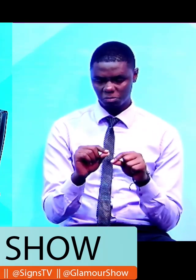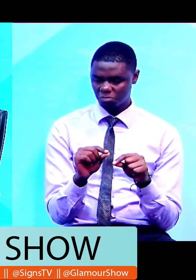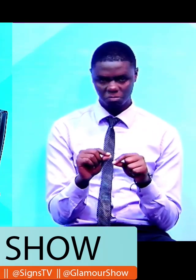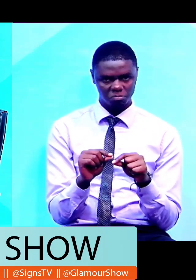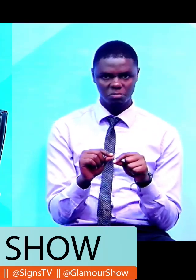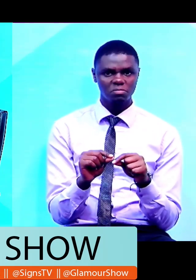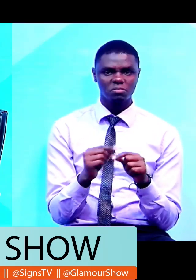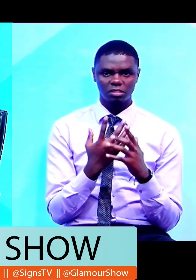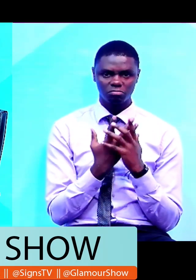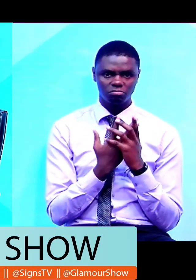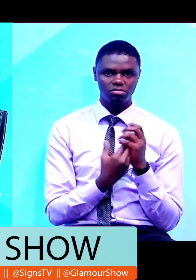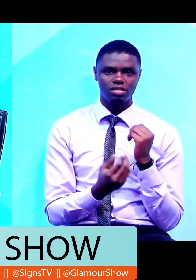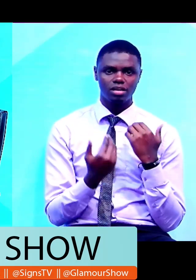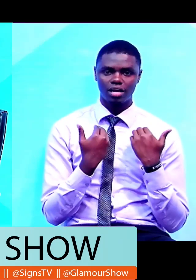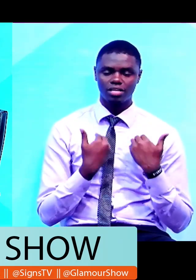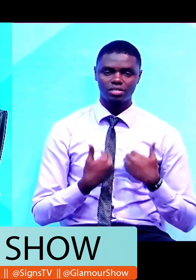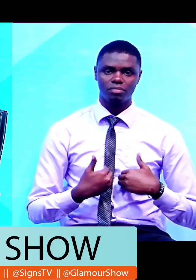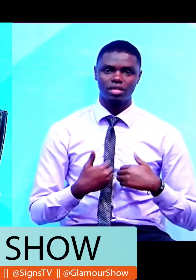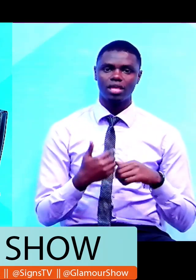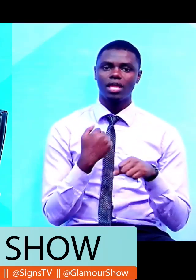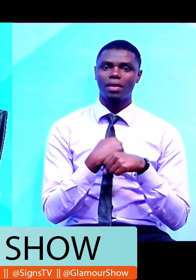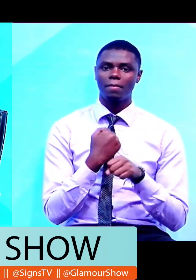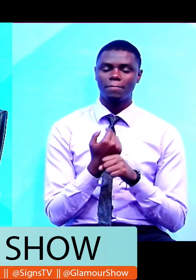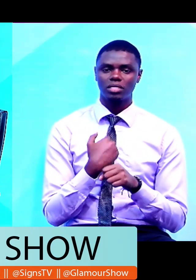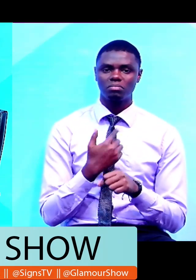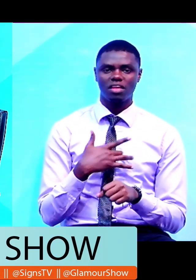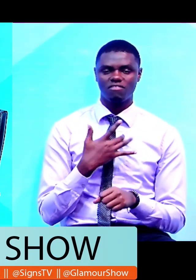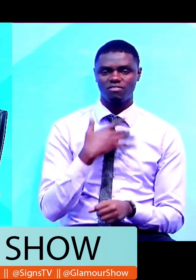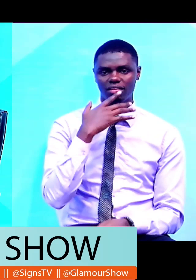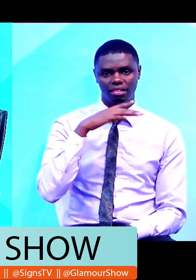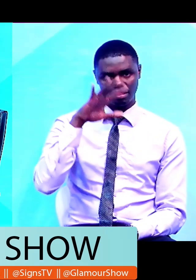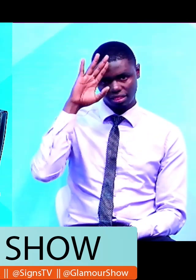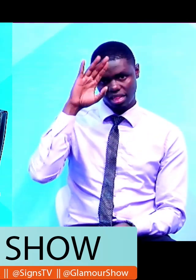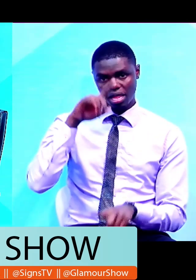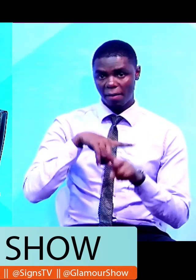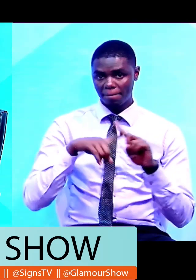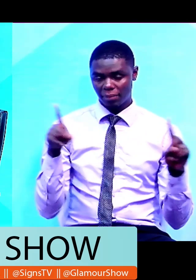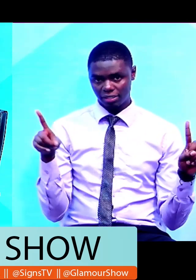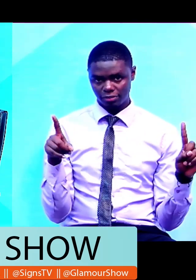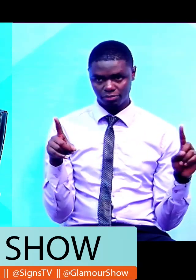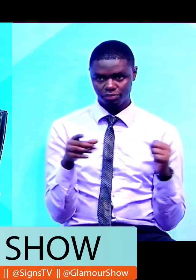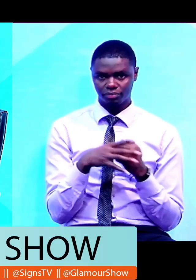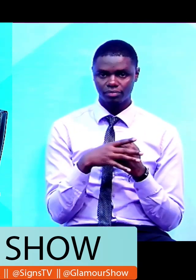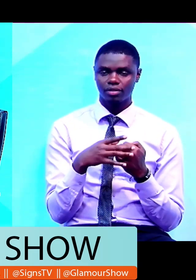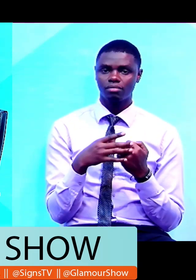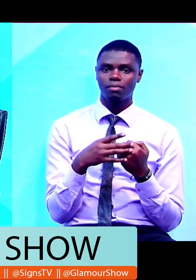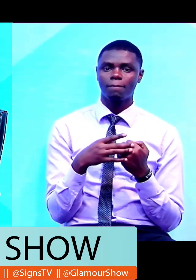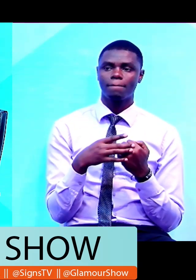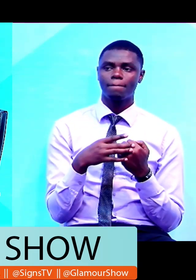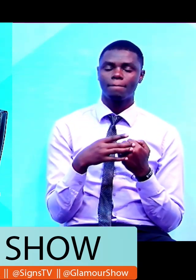it discourages me and it makes me feel bad. But I usually tend to